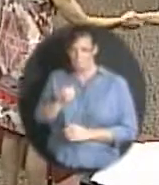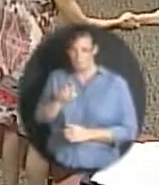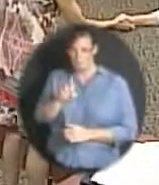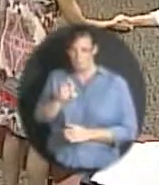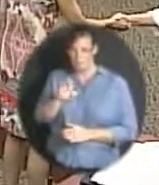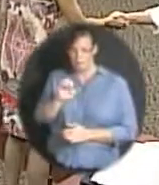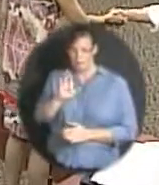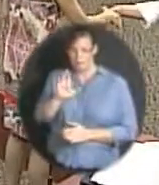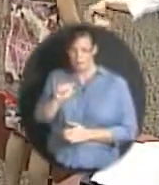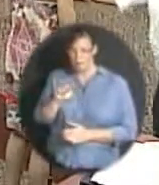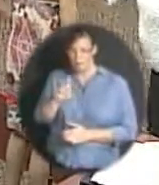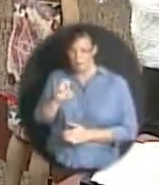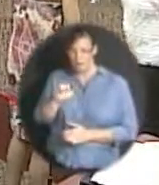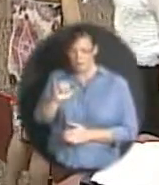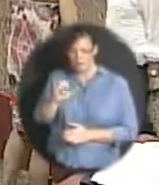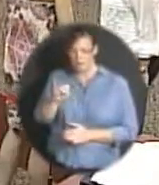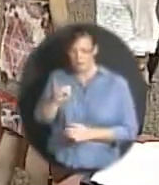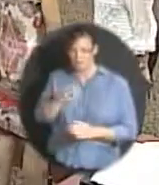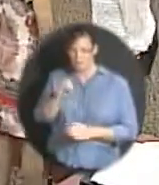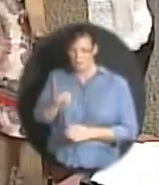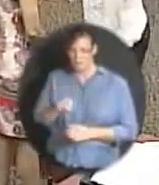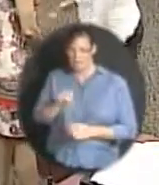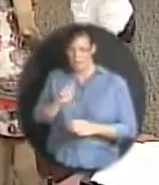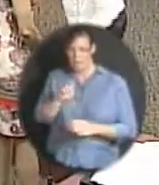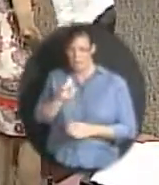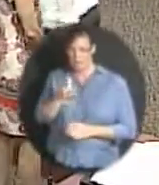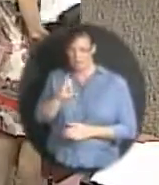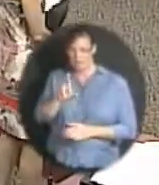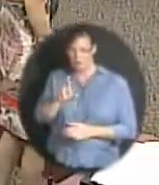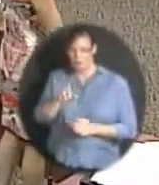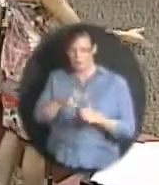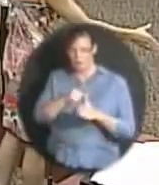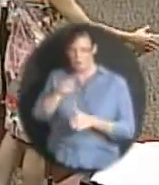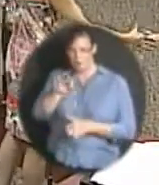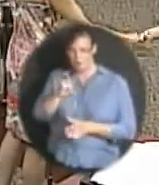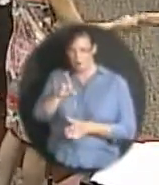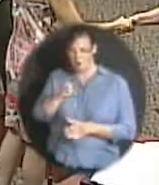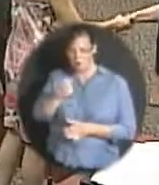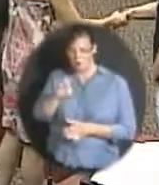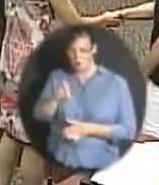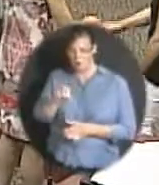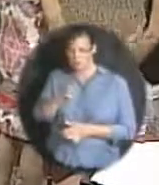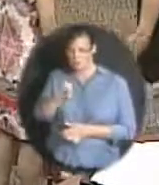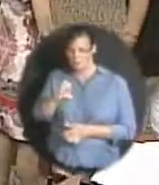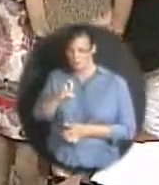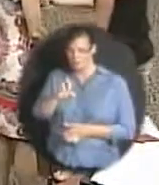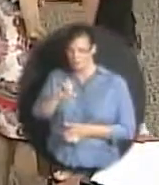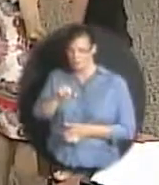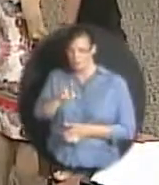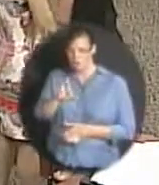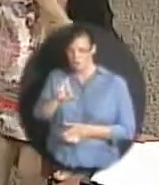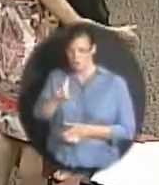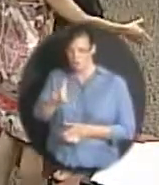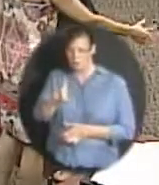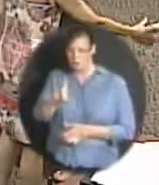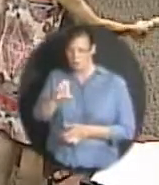Rebecca Reyes from Olathe South, who was mentored by Esther Brown Schultz from Farmers Insurance, and Jared Eller from